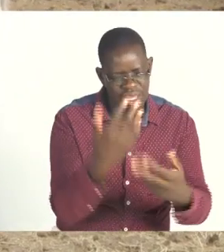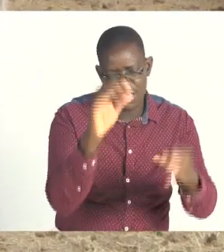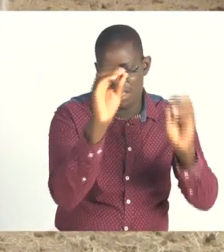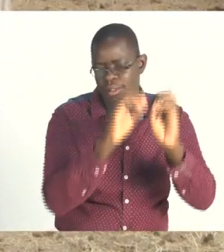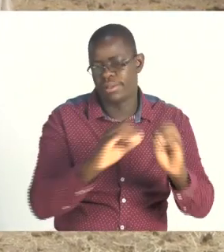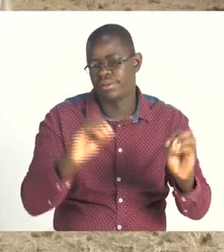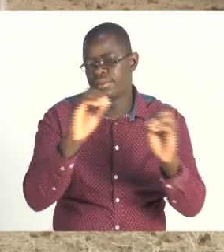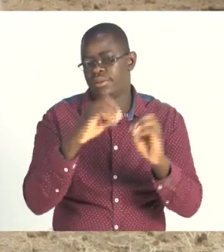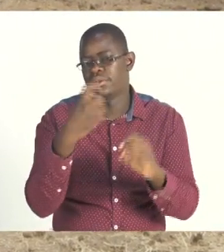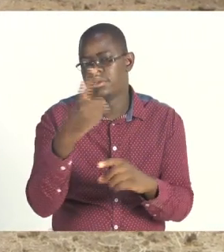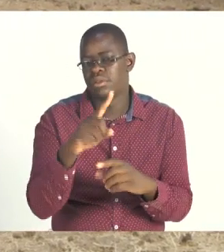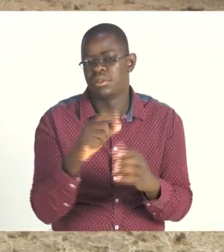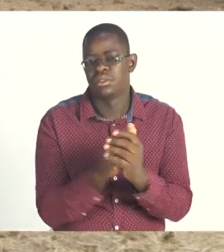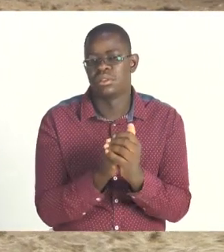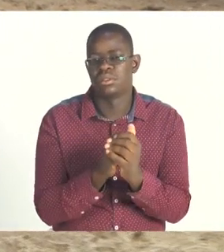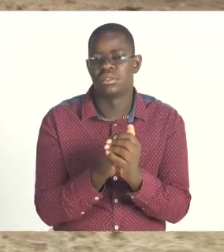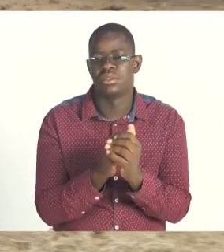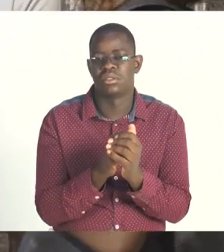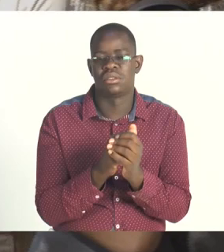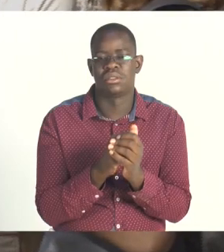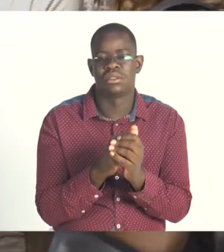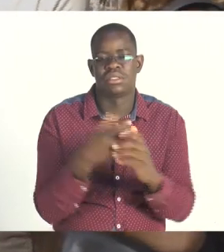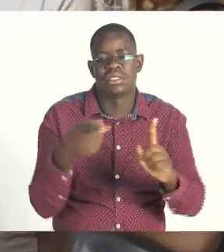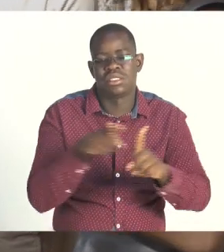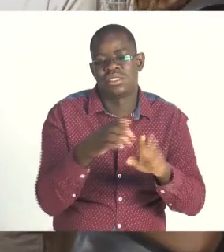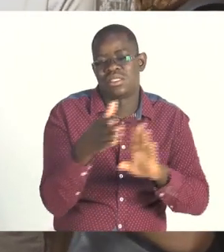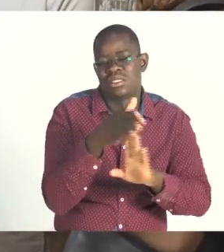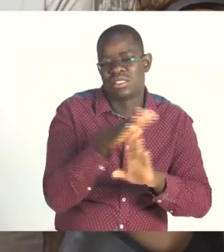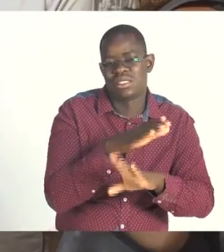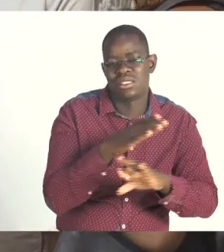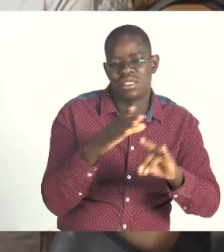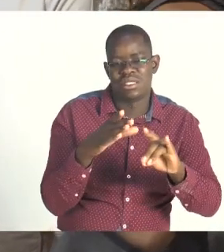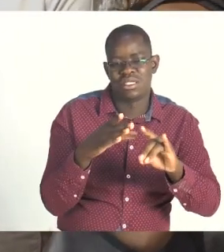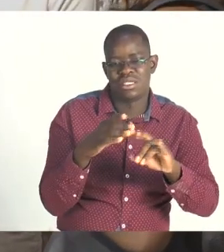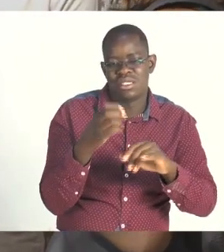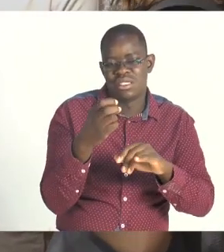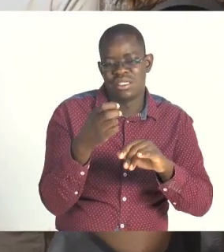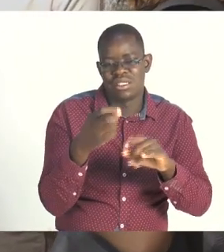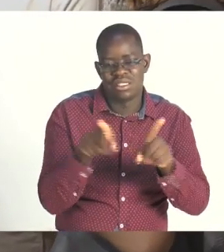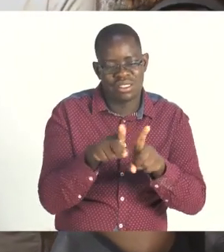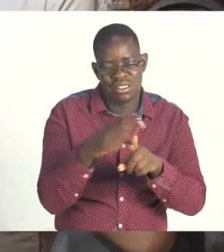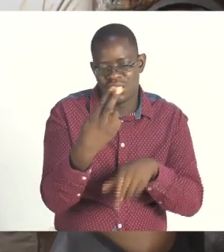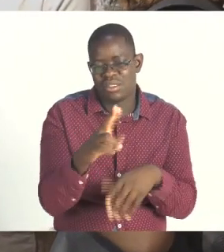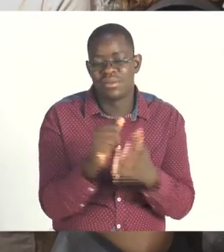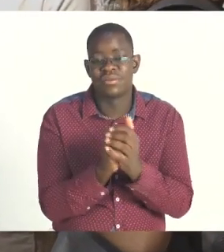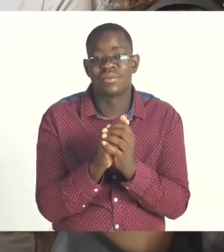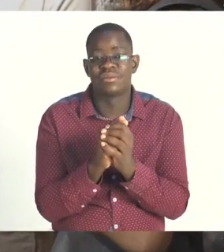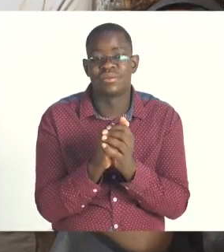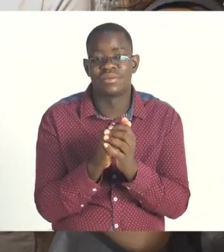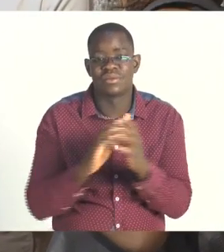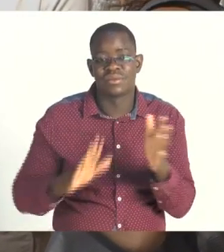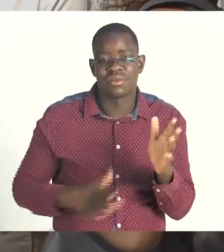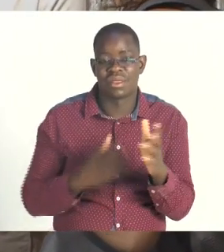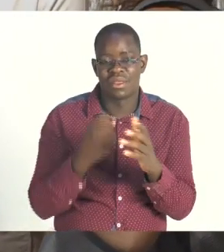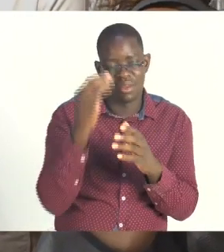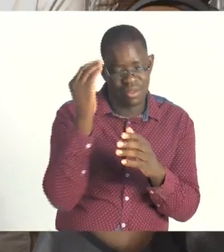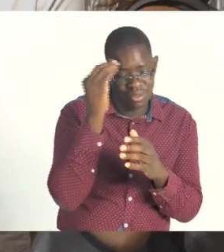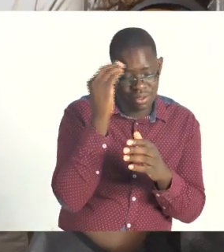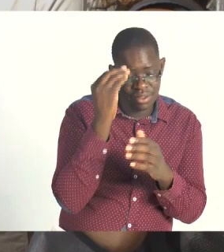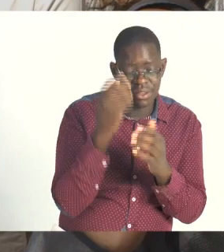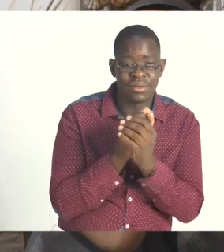fed. Yeah, like fattening pigs up before slaughter. Not necessarily. But I like the way you think, young